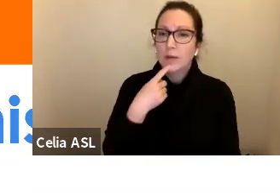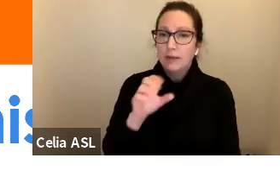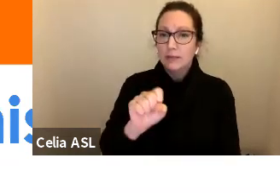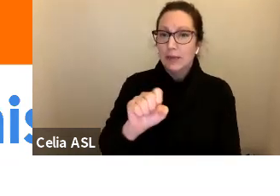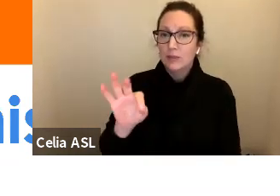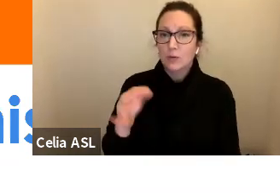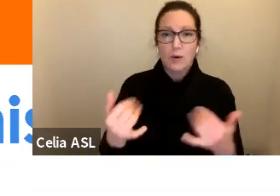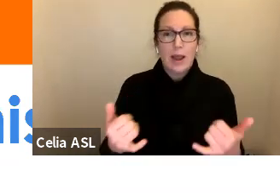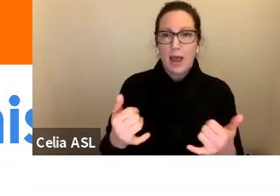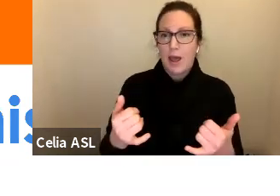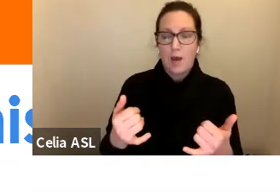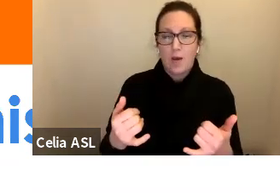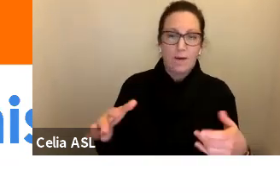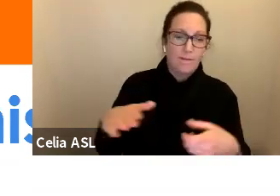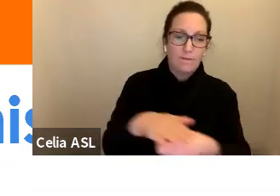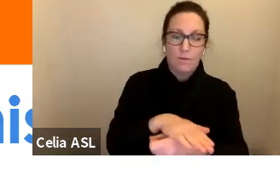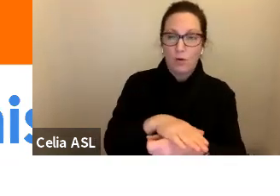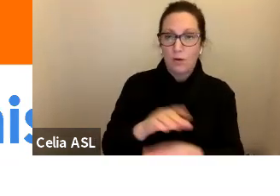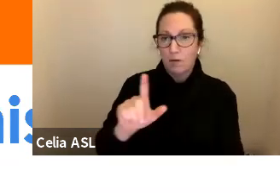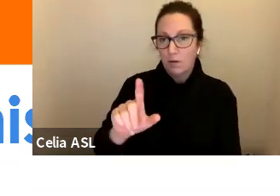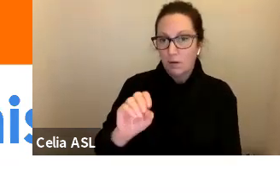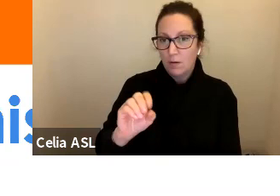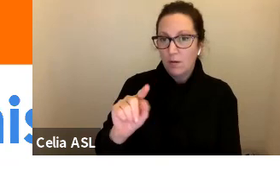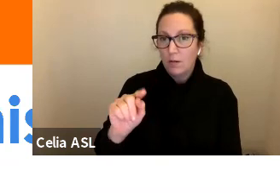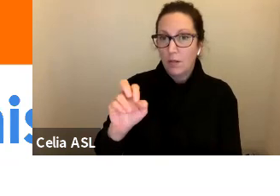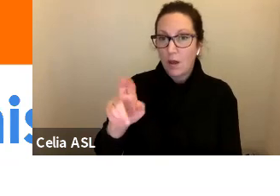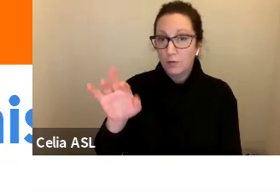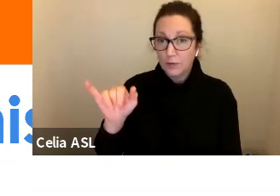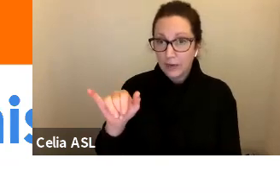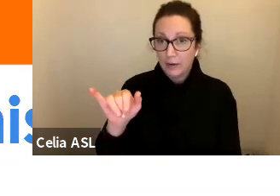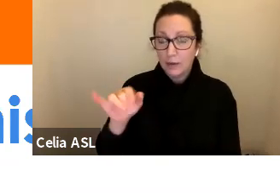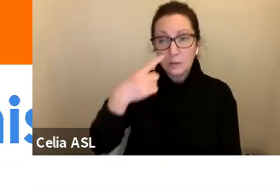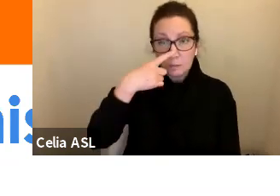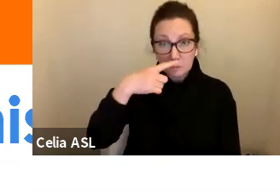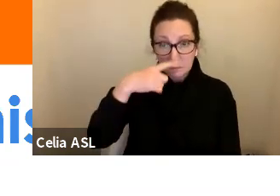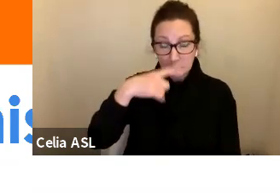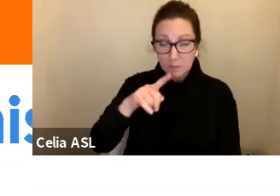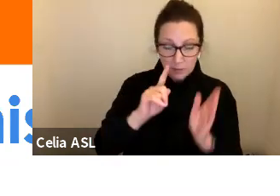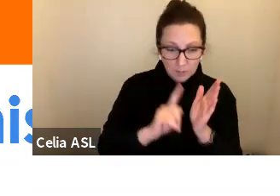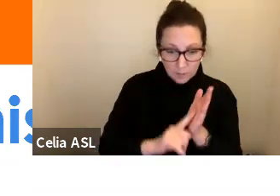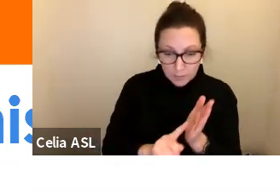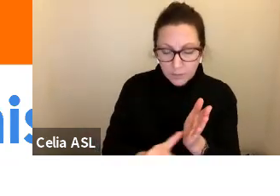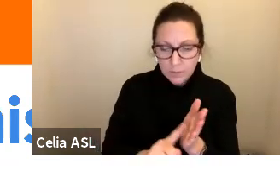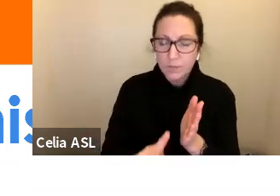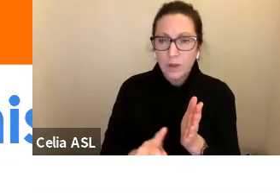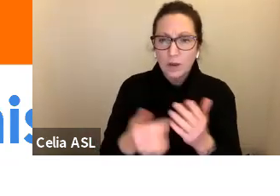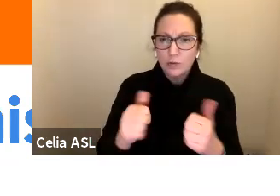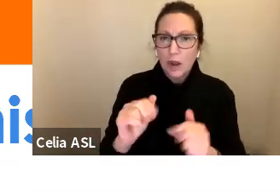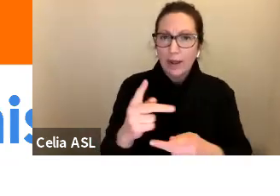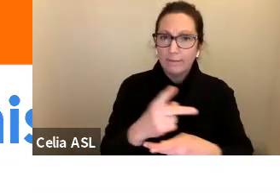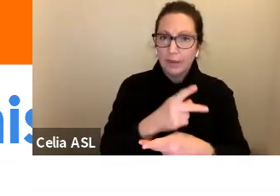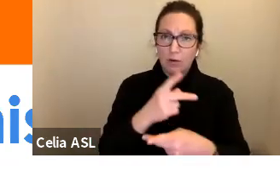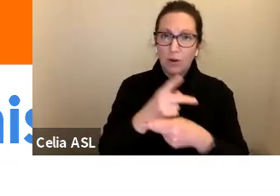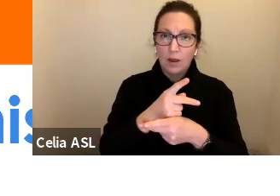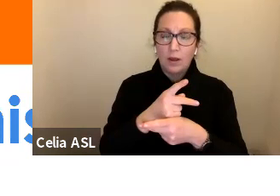lottery. Can you, as you look into it, determine whether there are